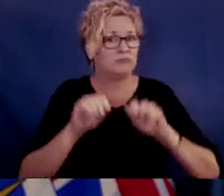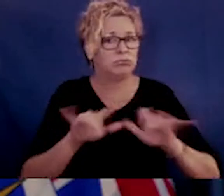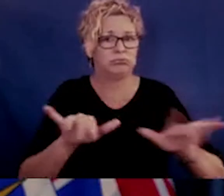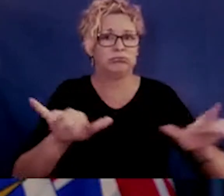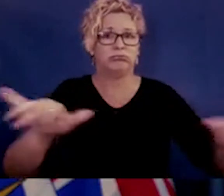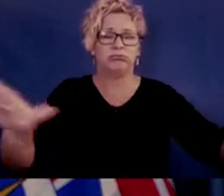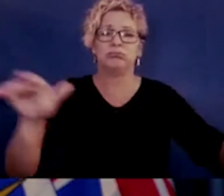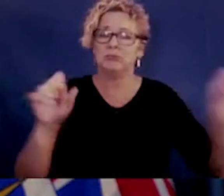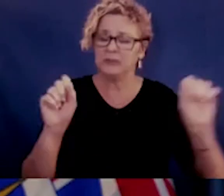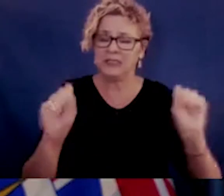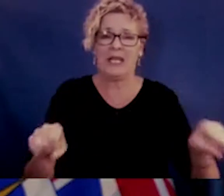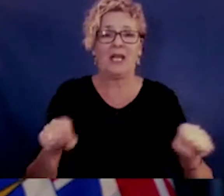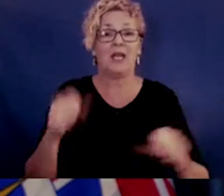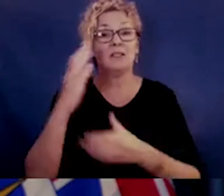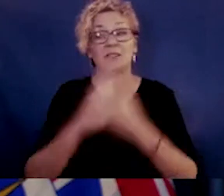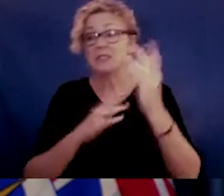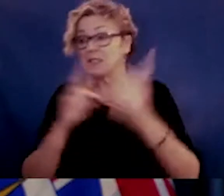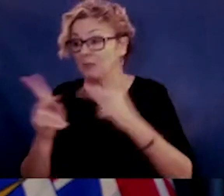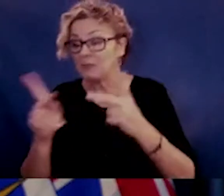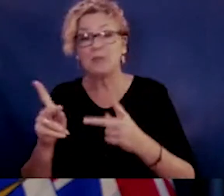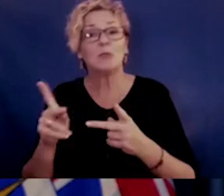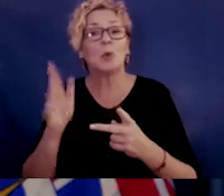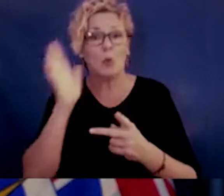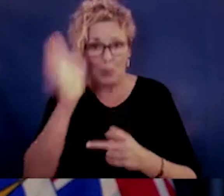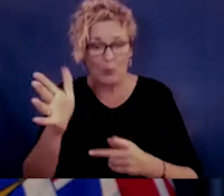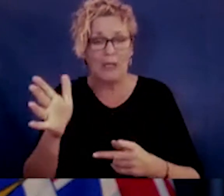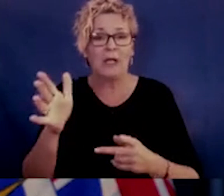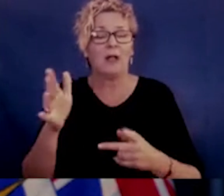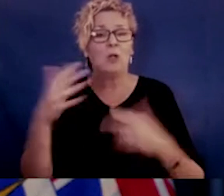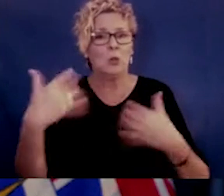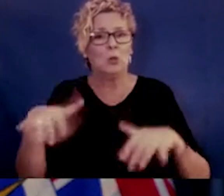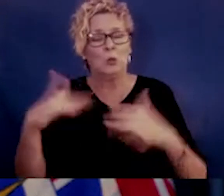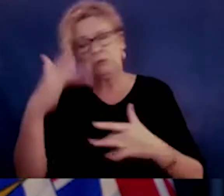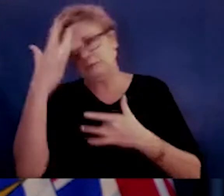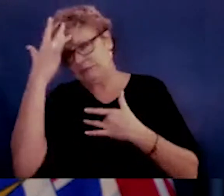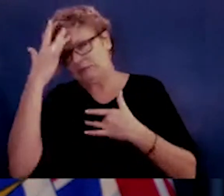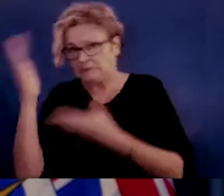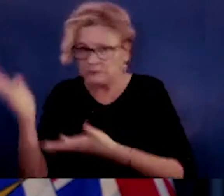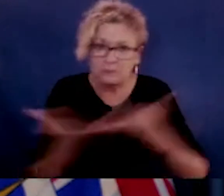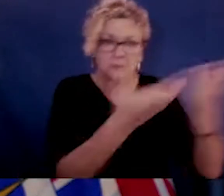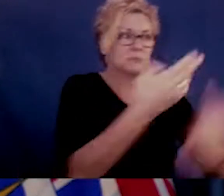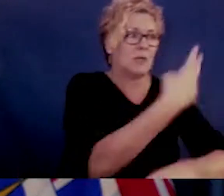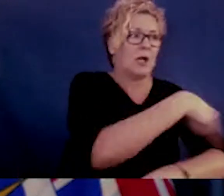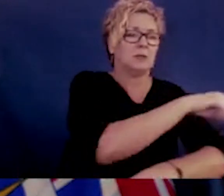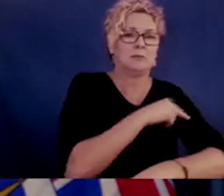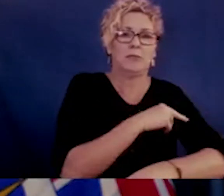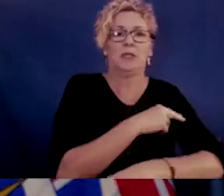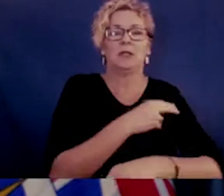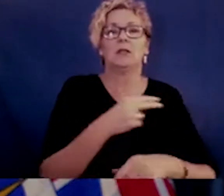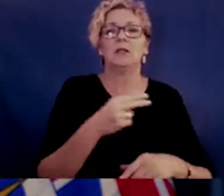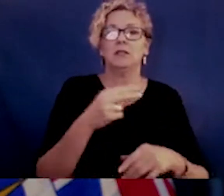In Ontario, there was just an incident that they're calling basically a super spreader event where at least 60 people were infected with